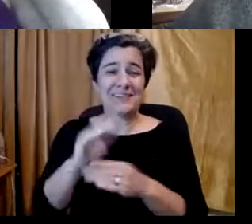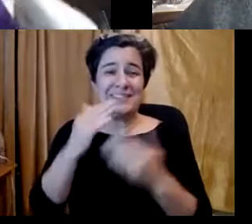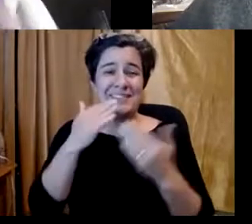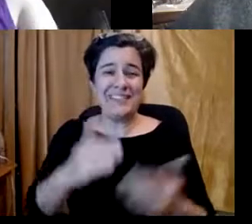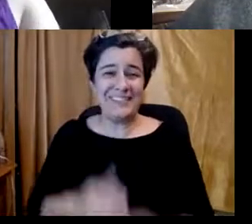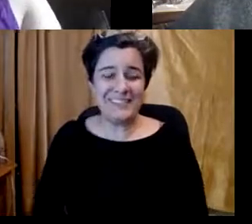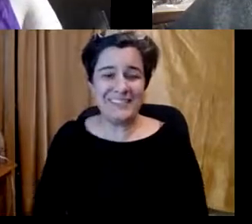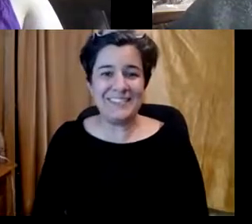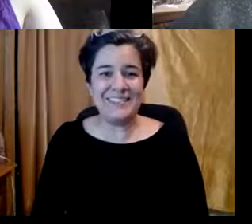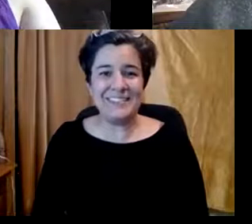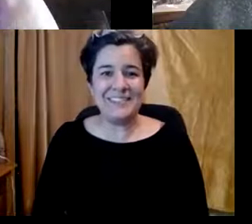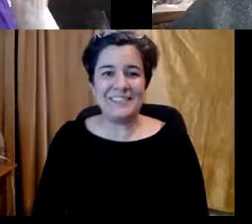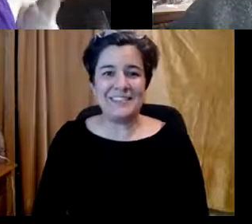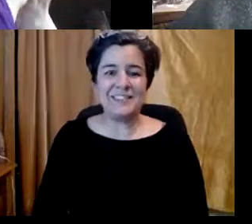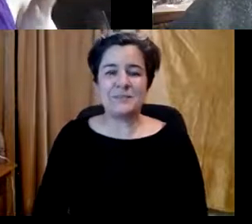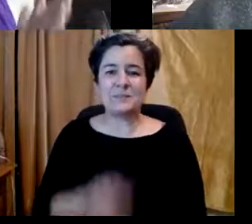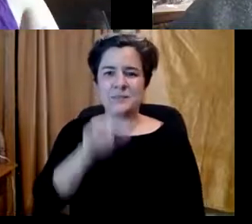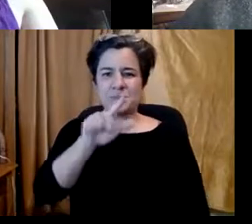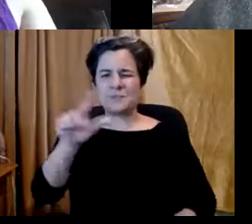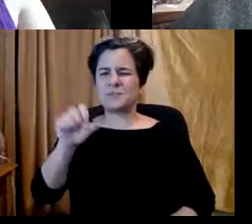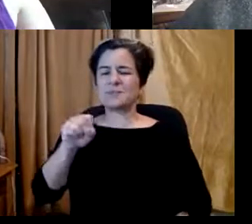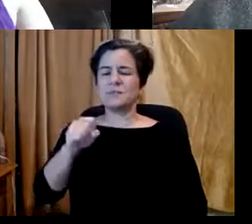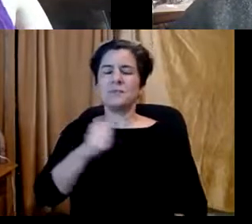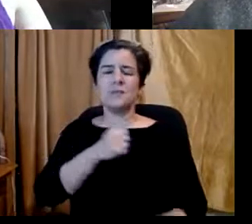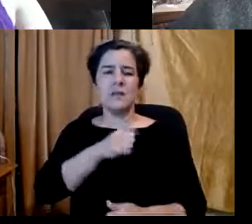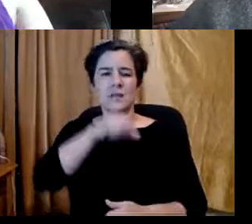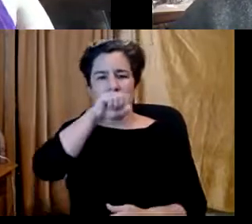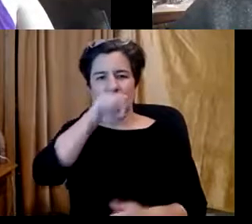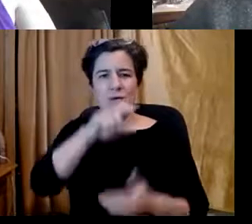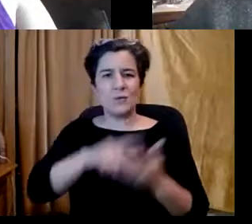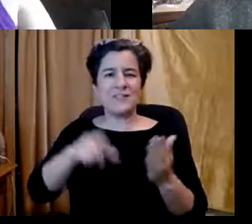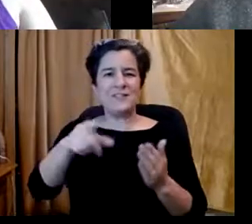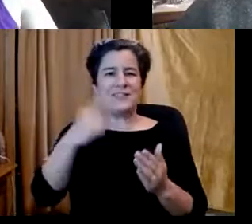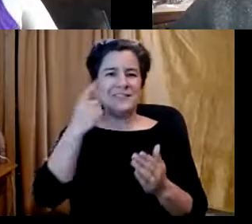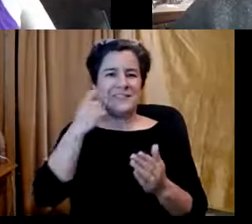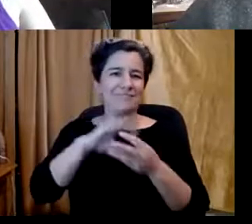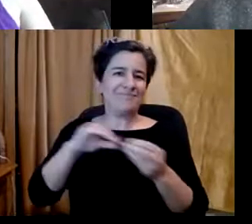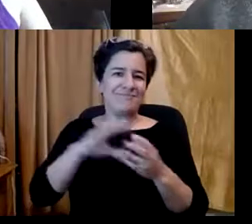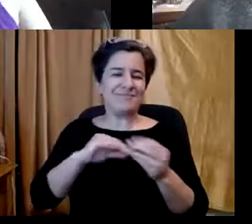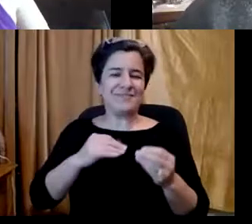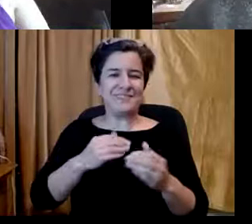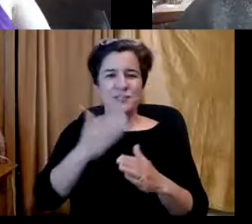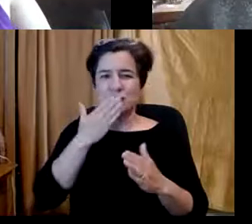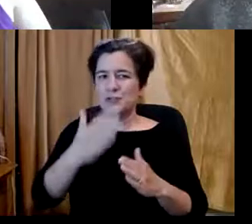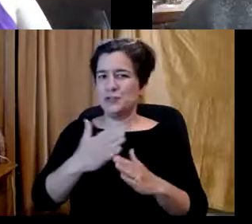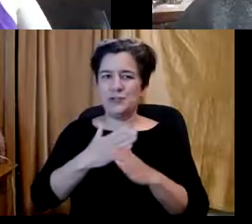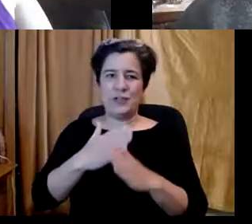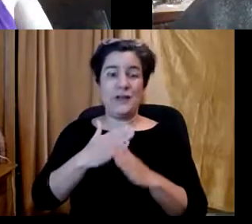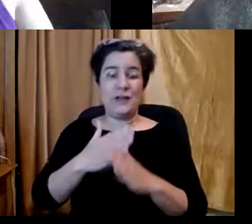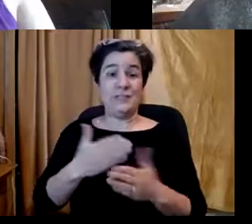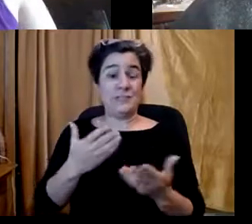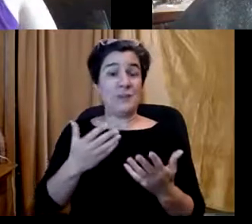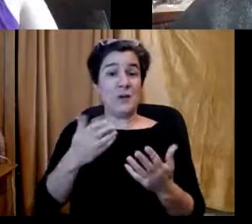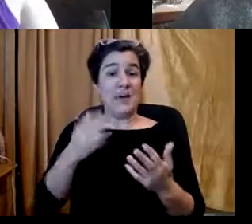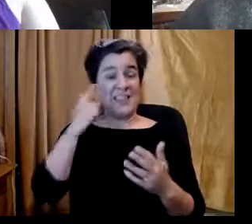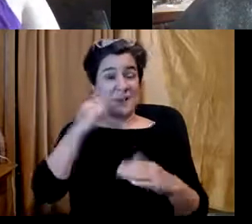I love what you've all shared, and there's just like so much to share about this. So let me give it a bit here before we get specific questions. I shared a